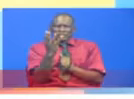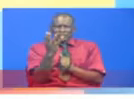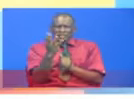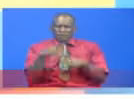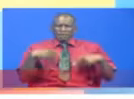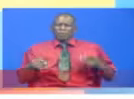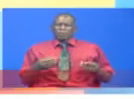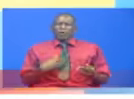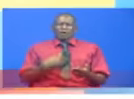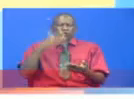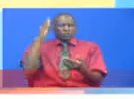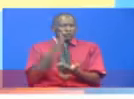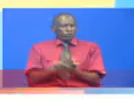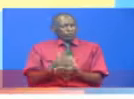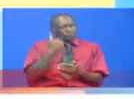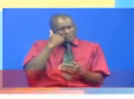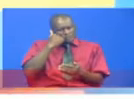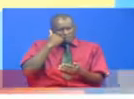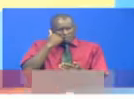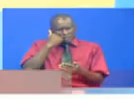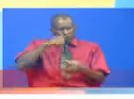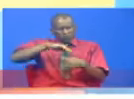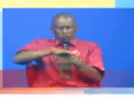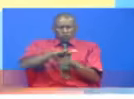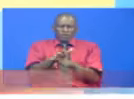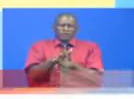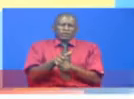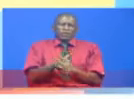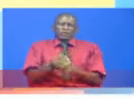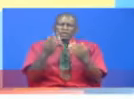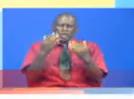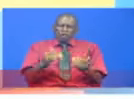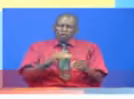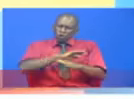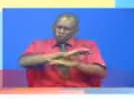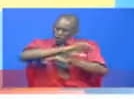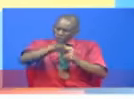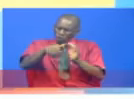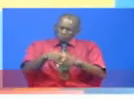people have tested positive, bringing to